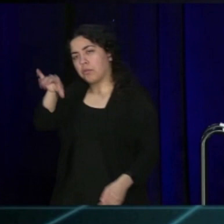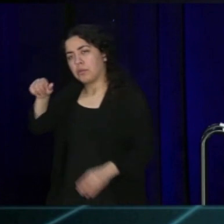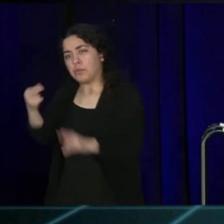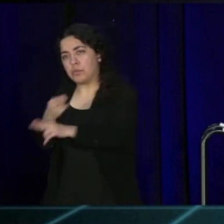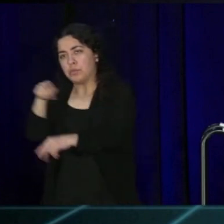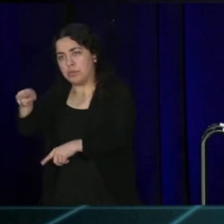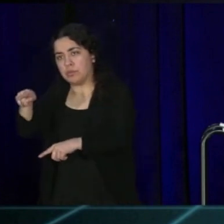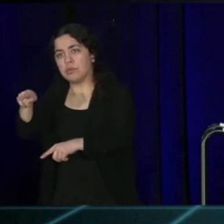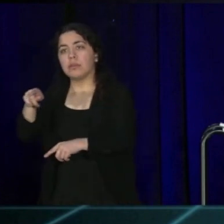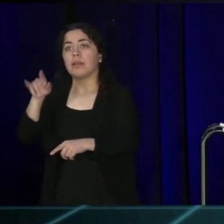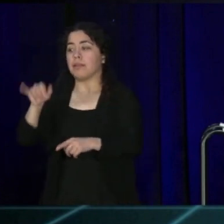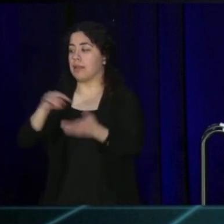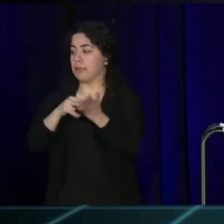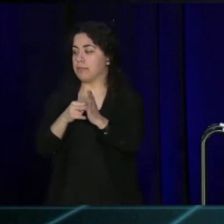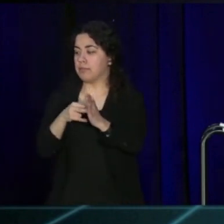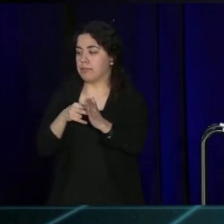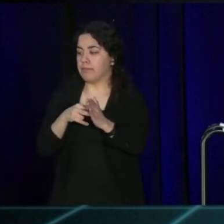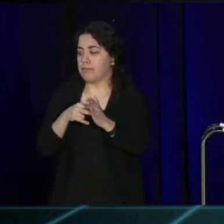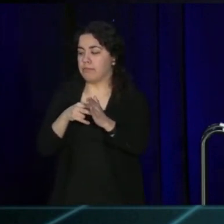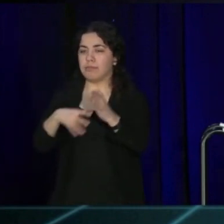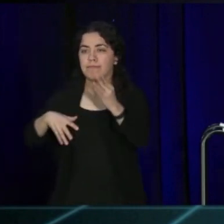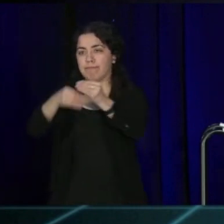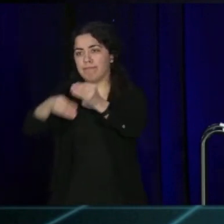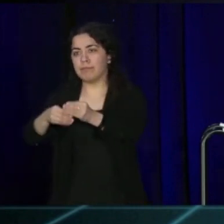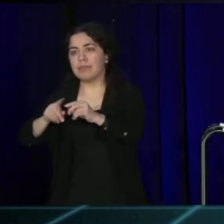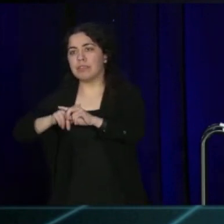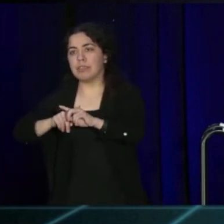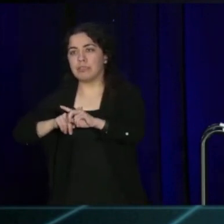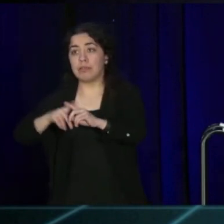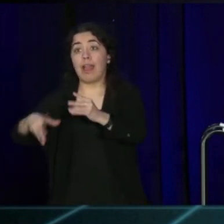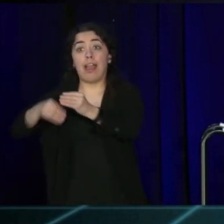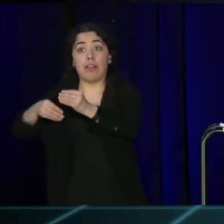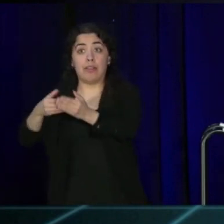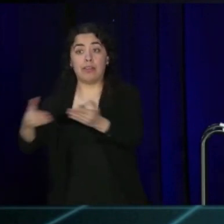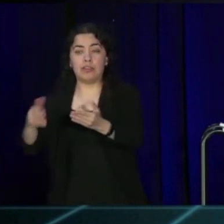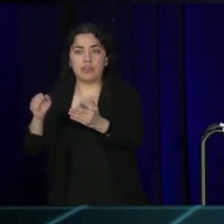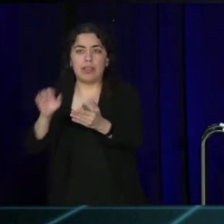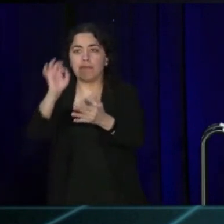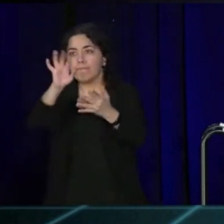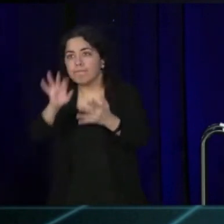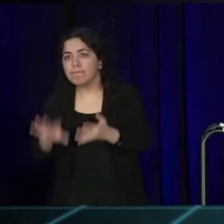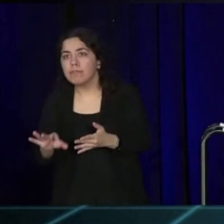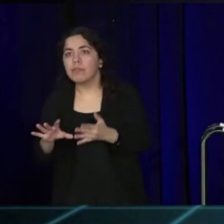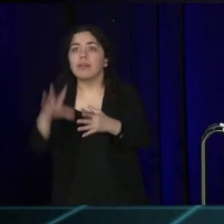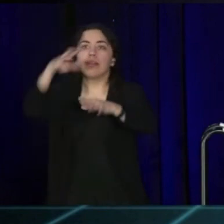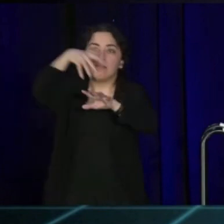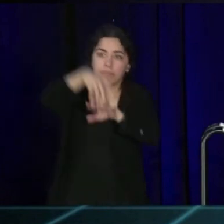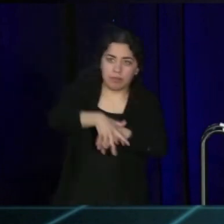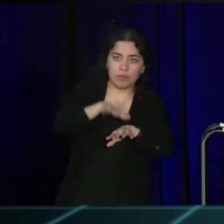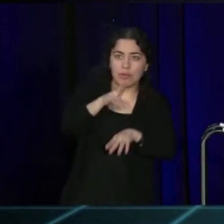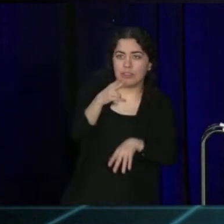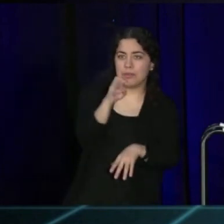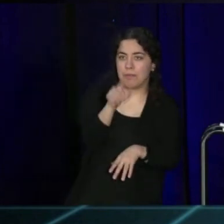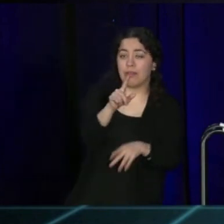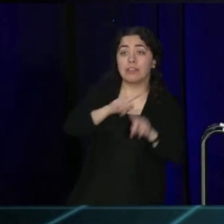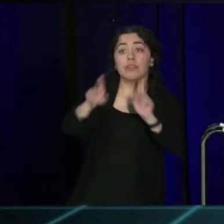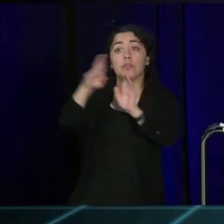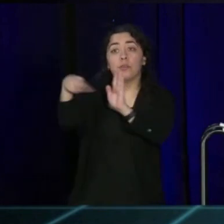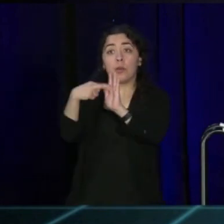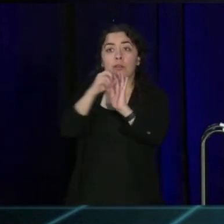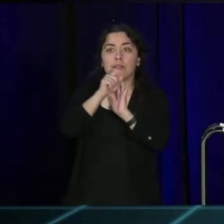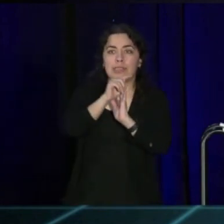that defines a lot of additional attributes that we can use to complement native HTML with. We can set different roles, states, and other